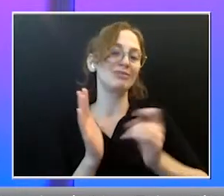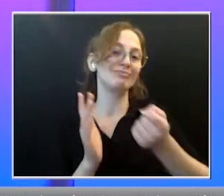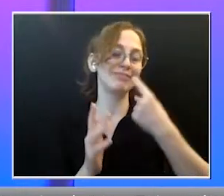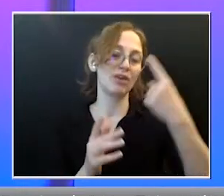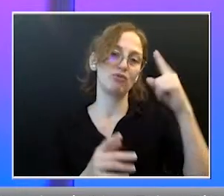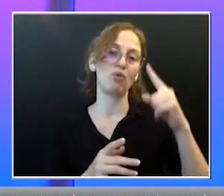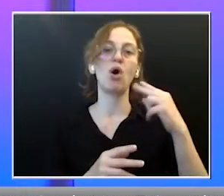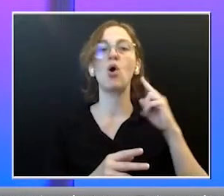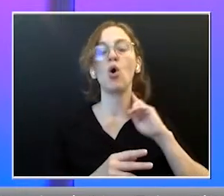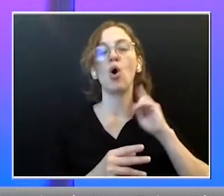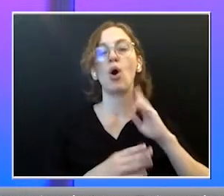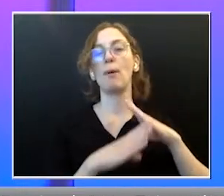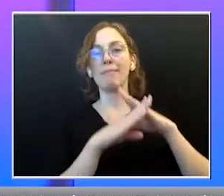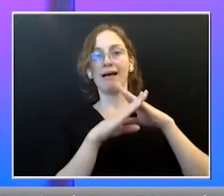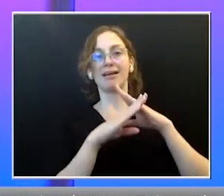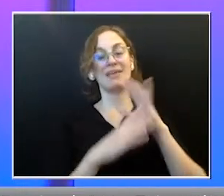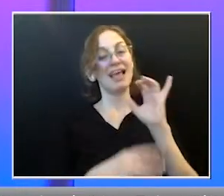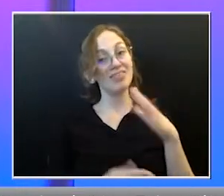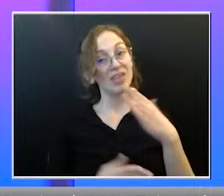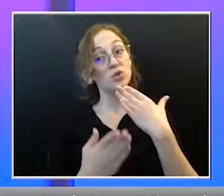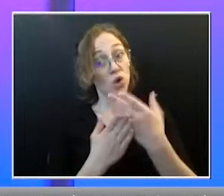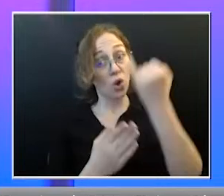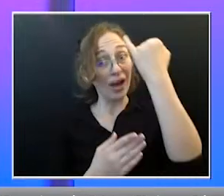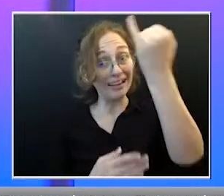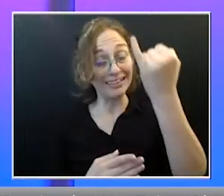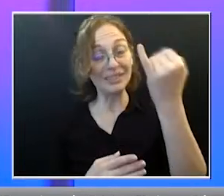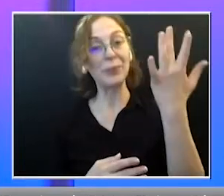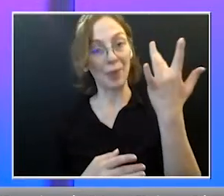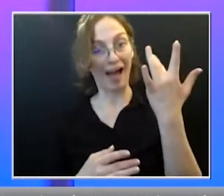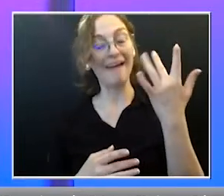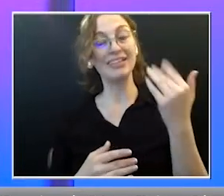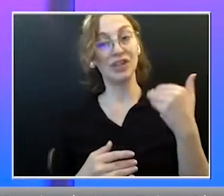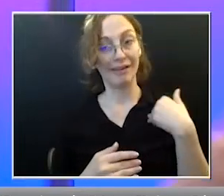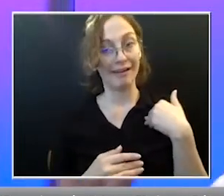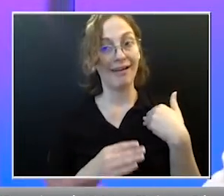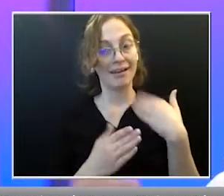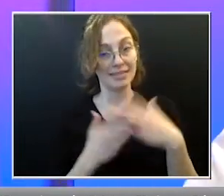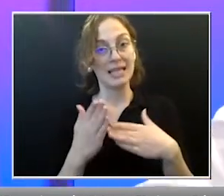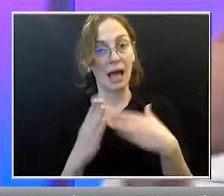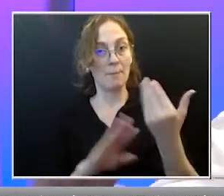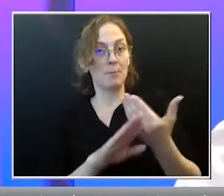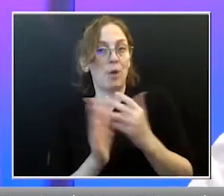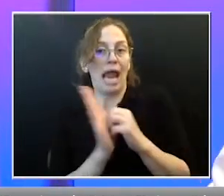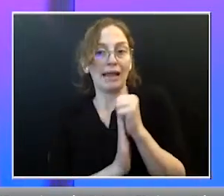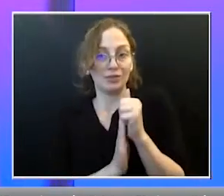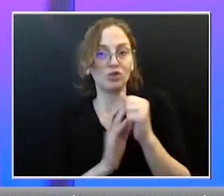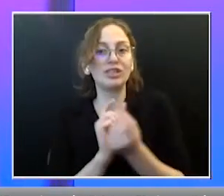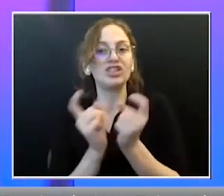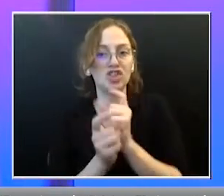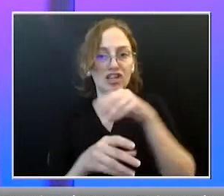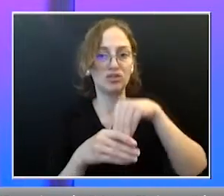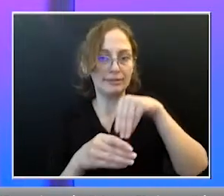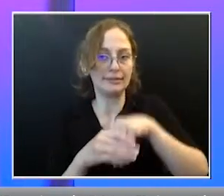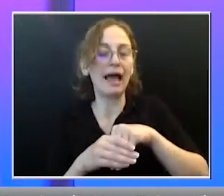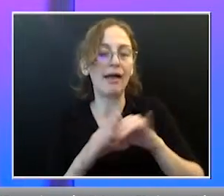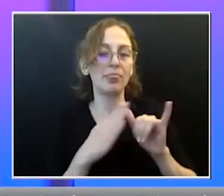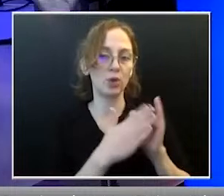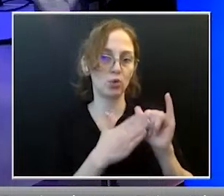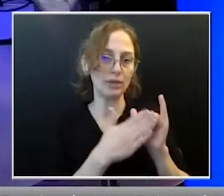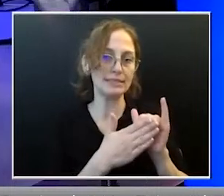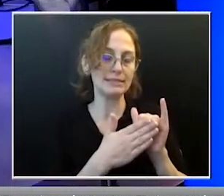we did the hysterectomy we did, because she did have some precancerous changes inside the uterus. So I think we were inevitably going to end up at that